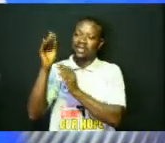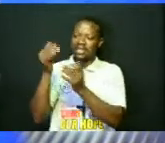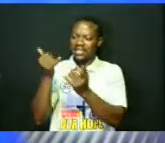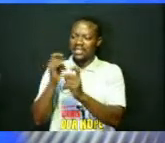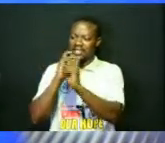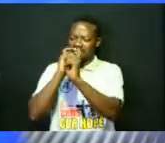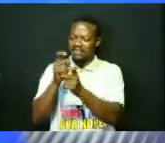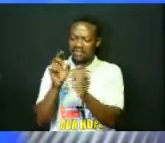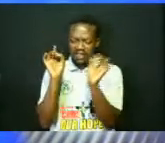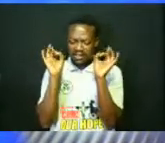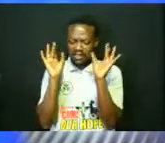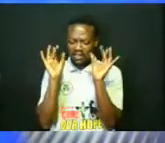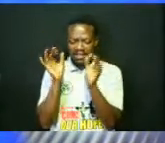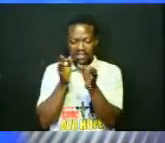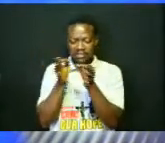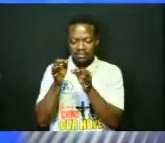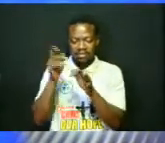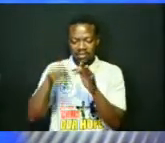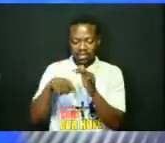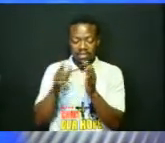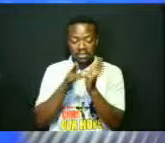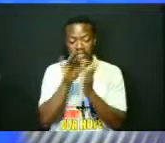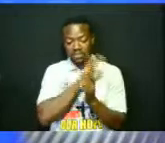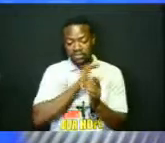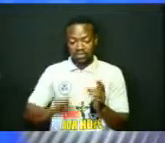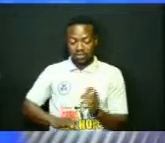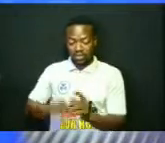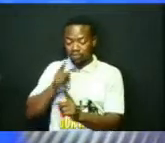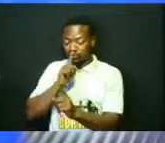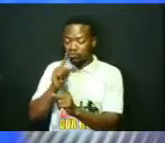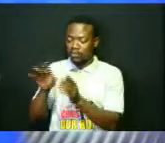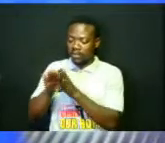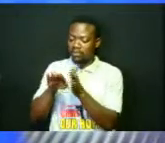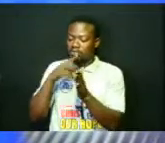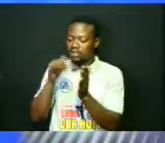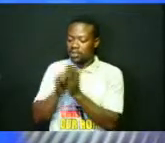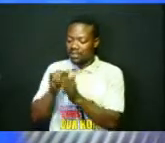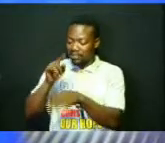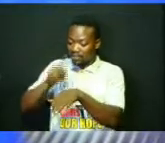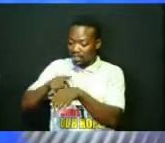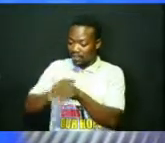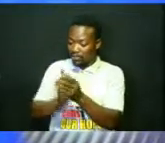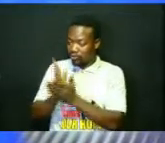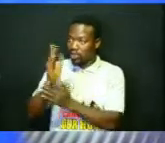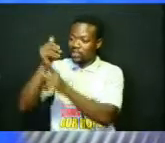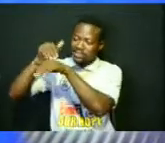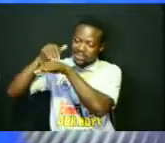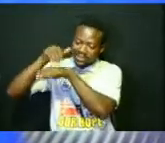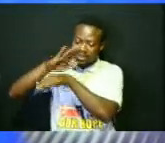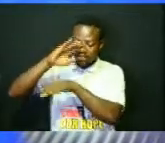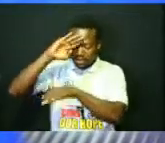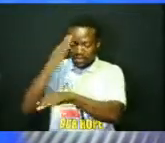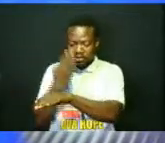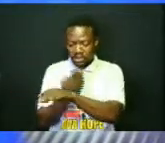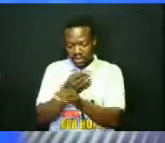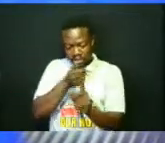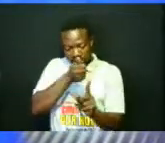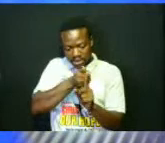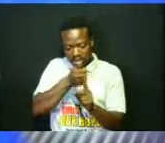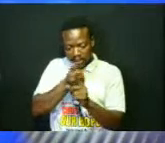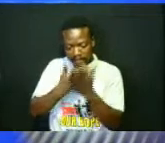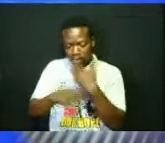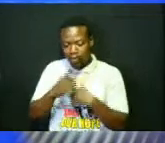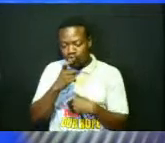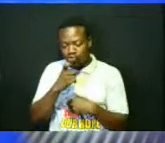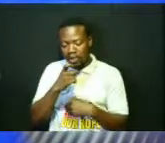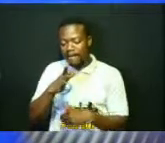gift, Jesus Christ. The Bible says that in the fullness of time, God sent forth his son, born by a